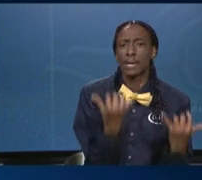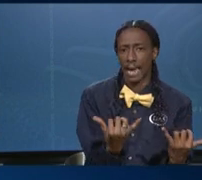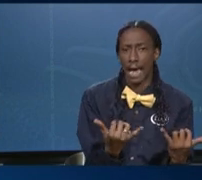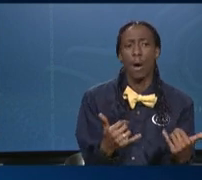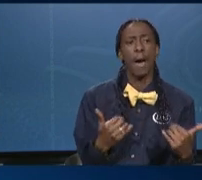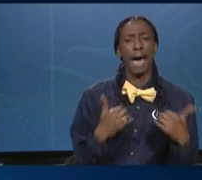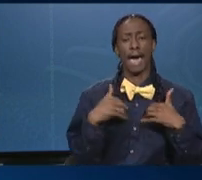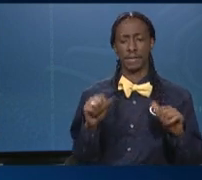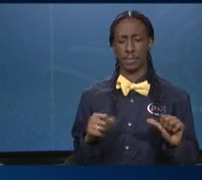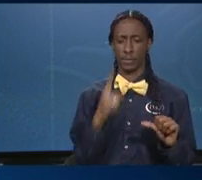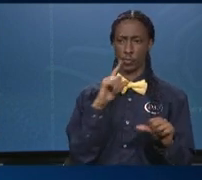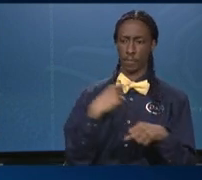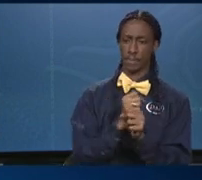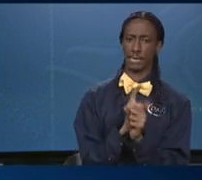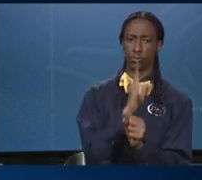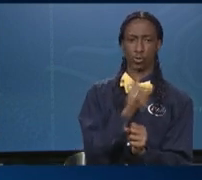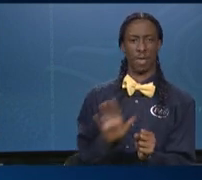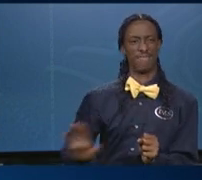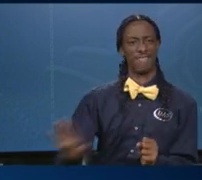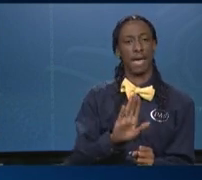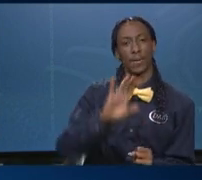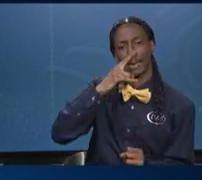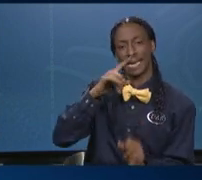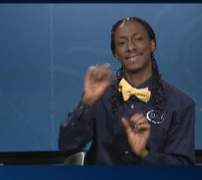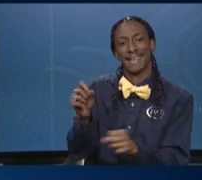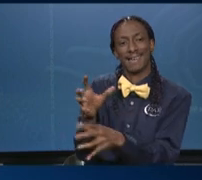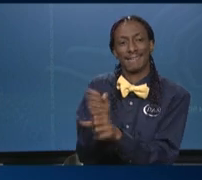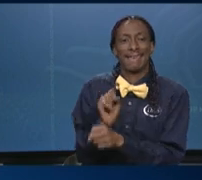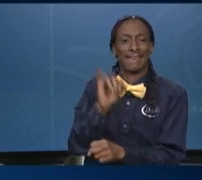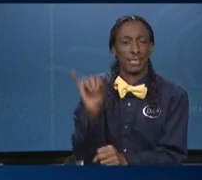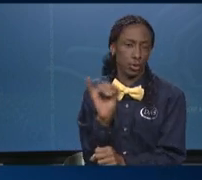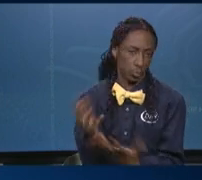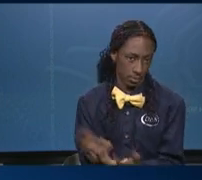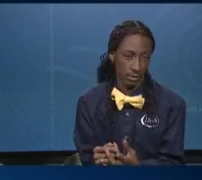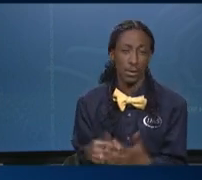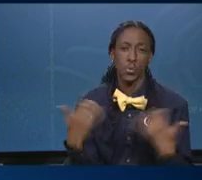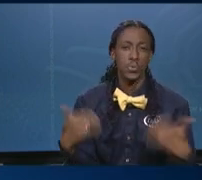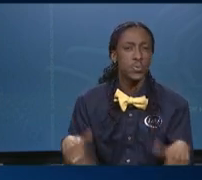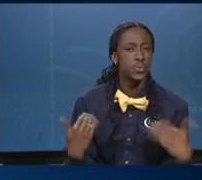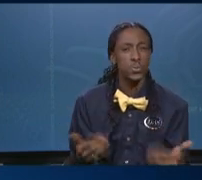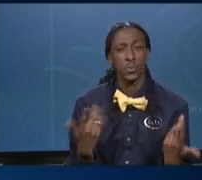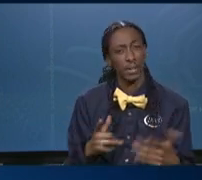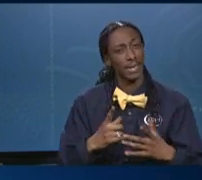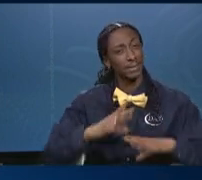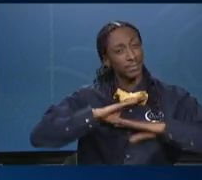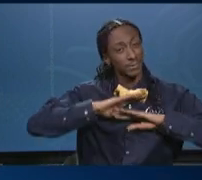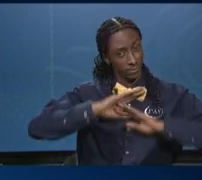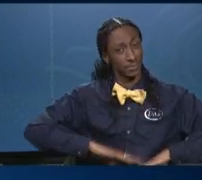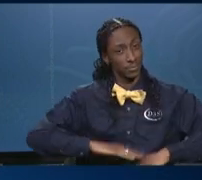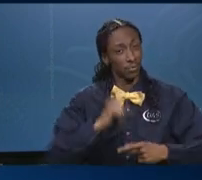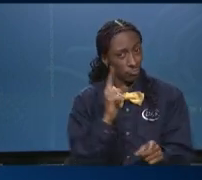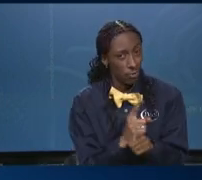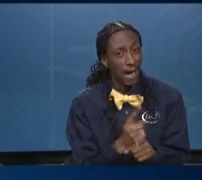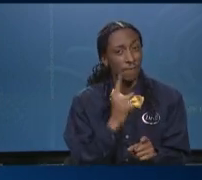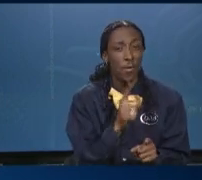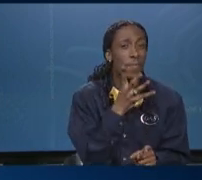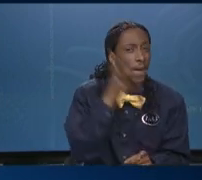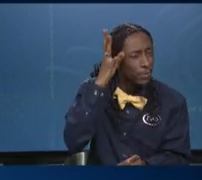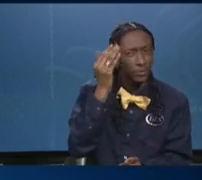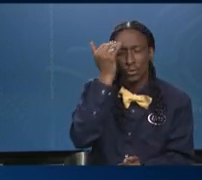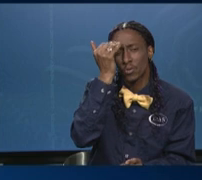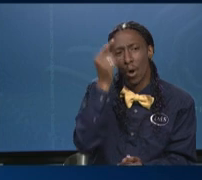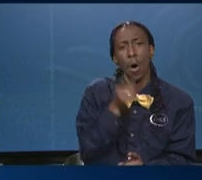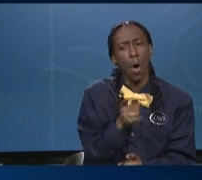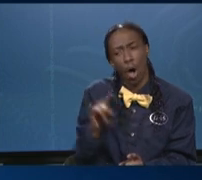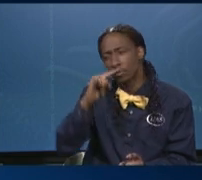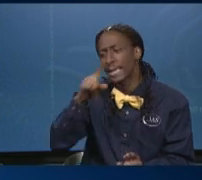their children are going to be able to access the primary care they need. What a huge sigh of relief that is for them to know that they have the